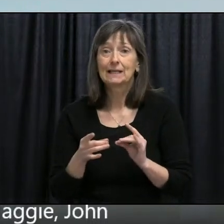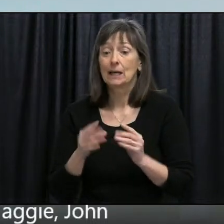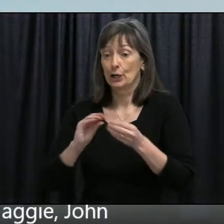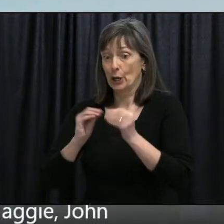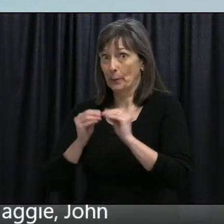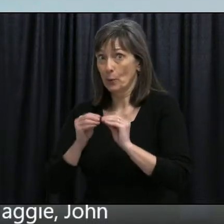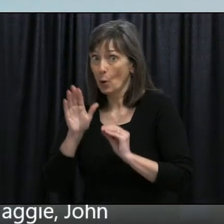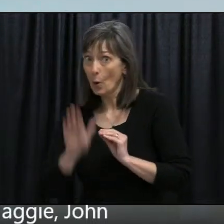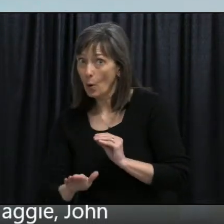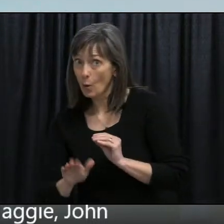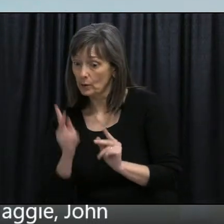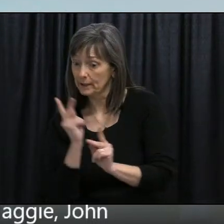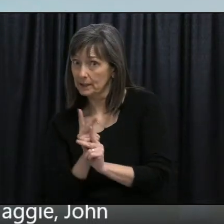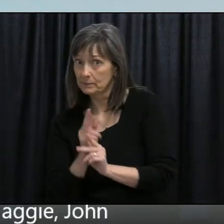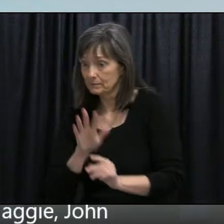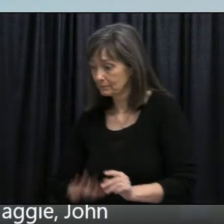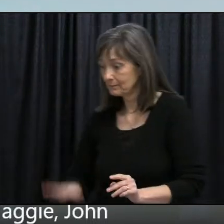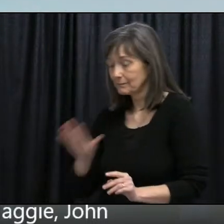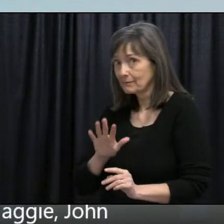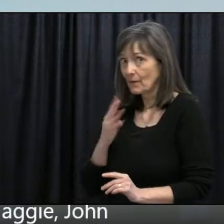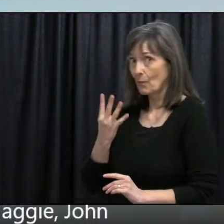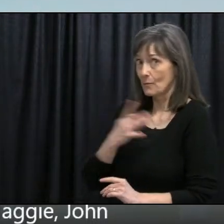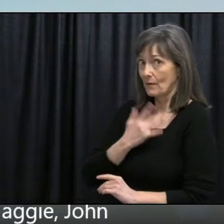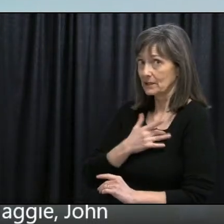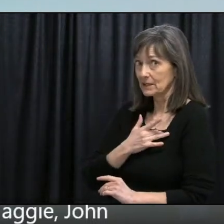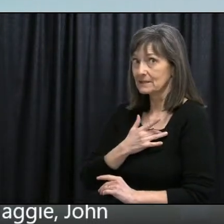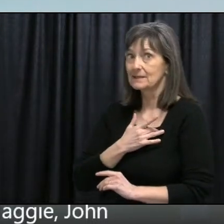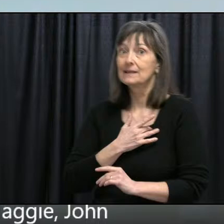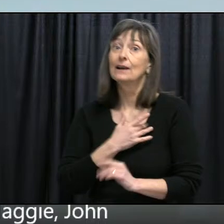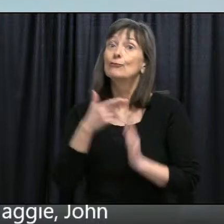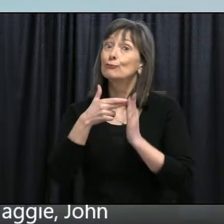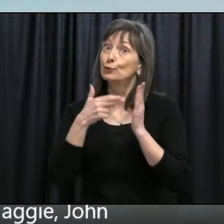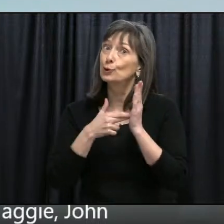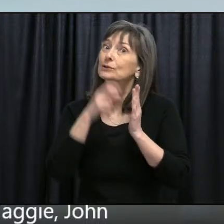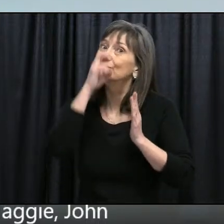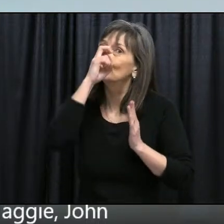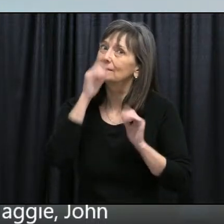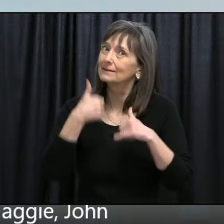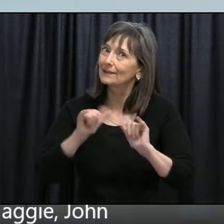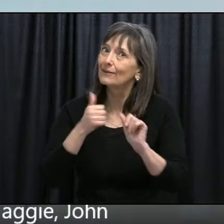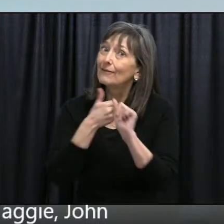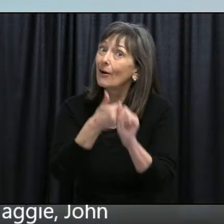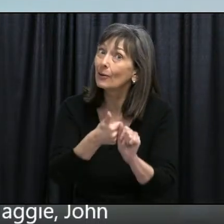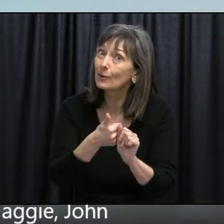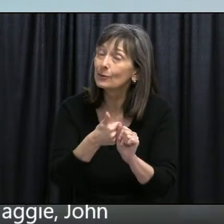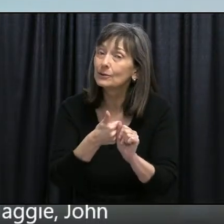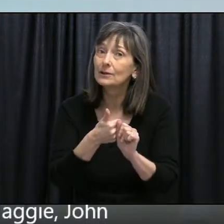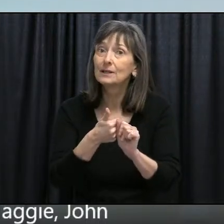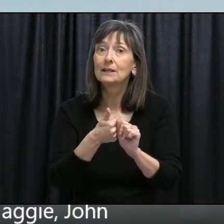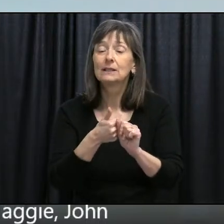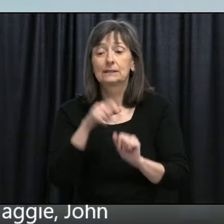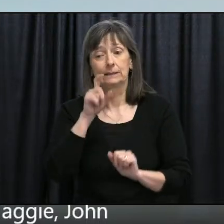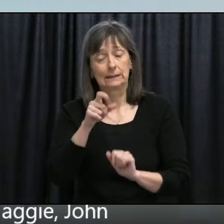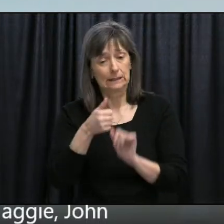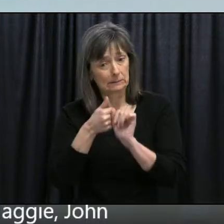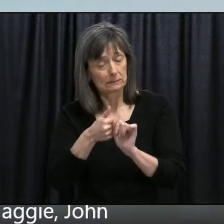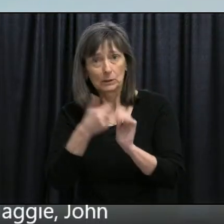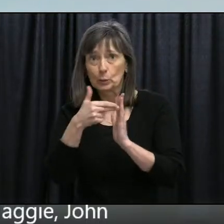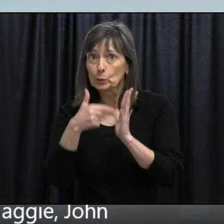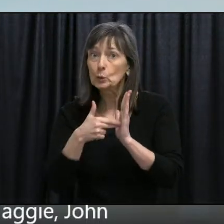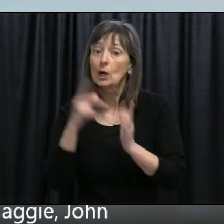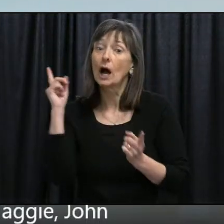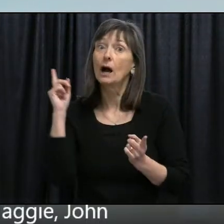good and us following public health guidelines. We need to follow these until